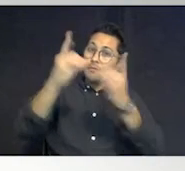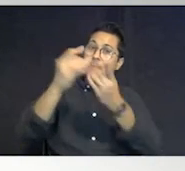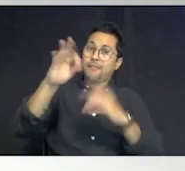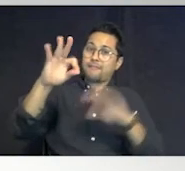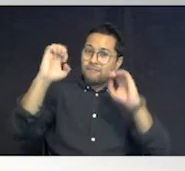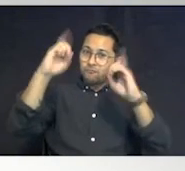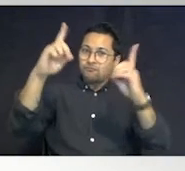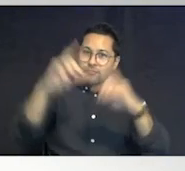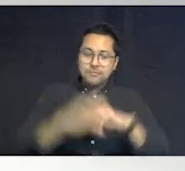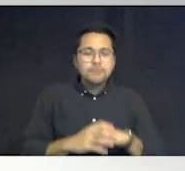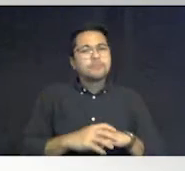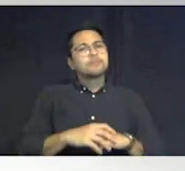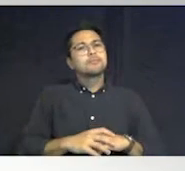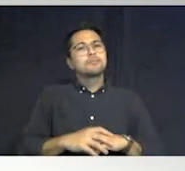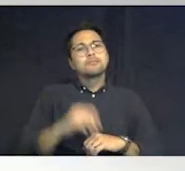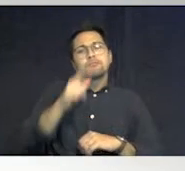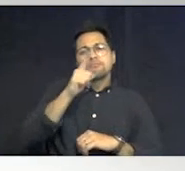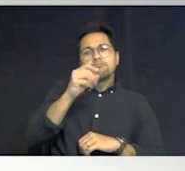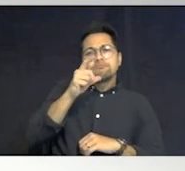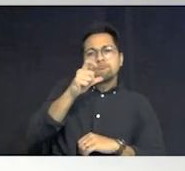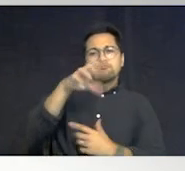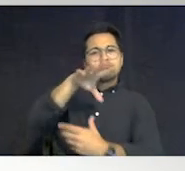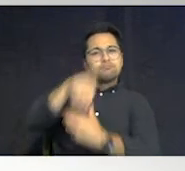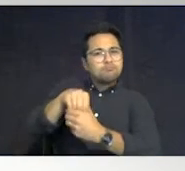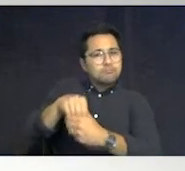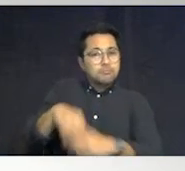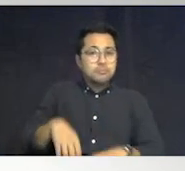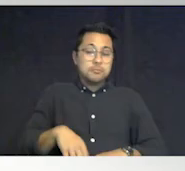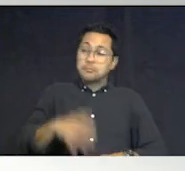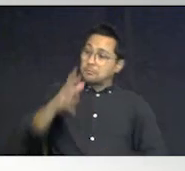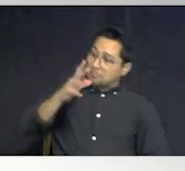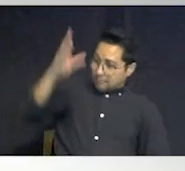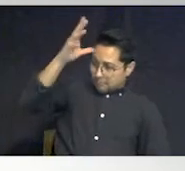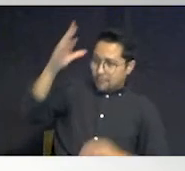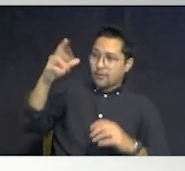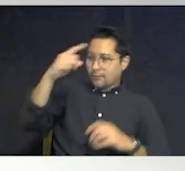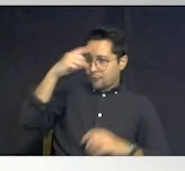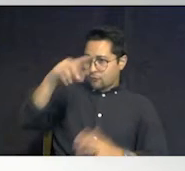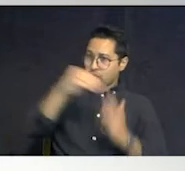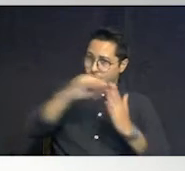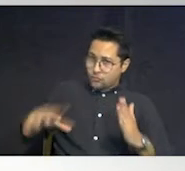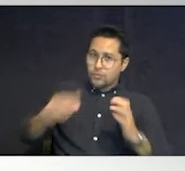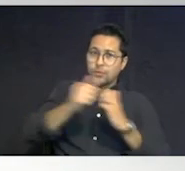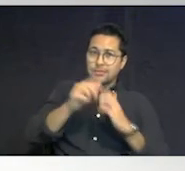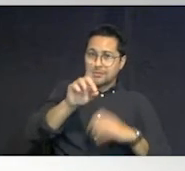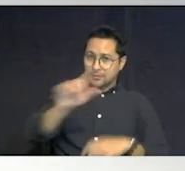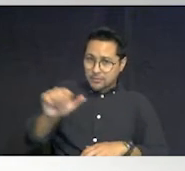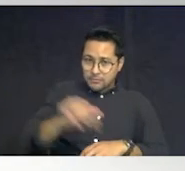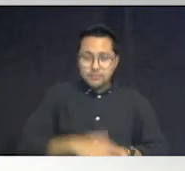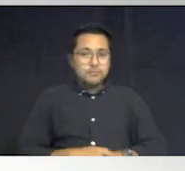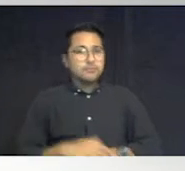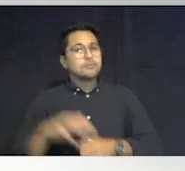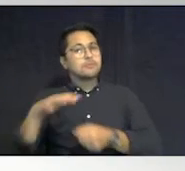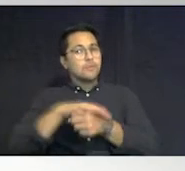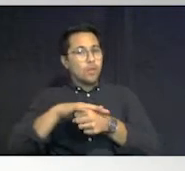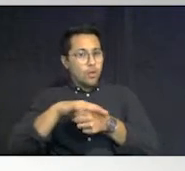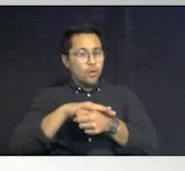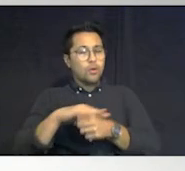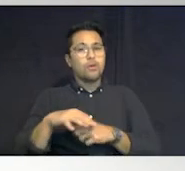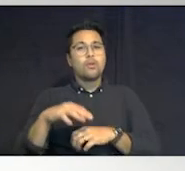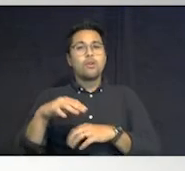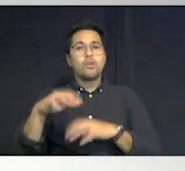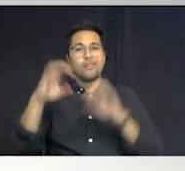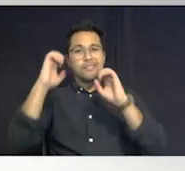Who participates in a state-sponsored mediation? Parents of a student with a disability, the local educational agency or